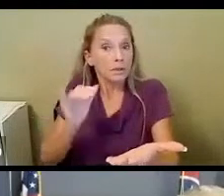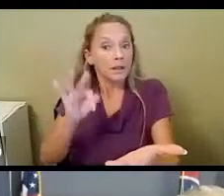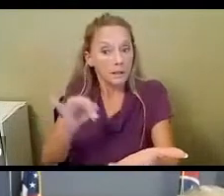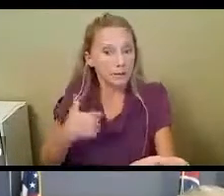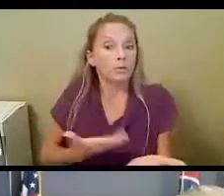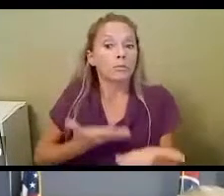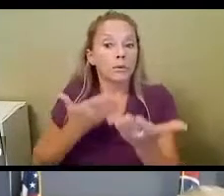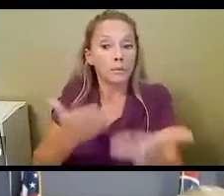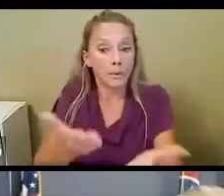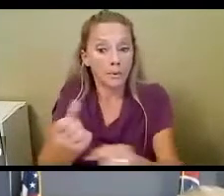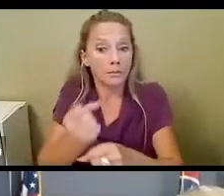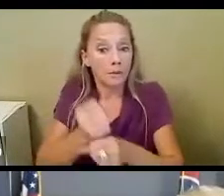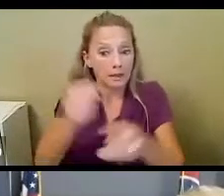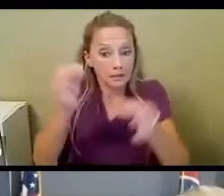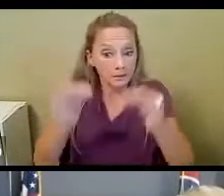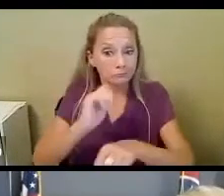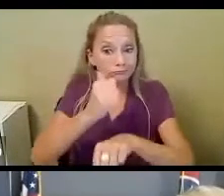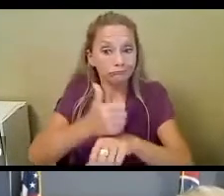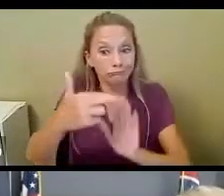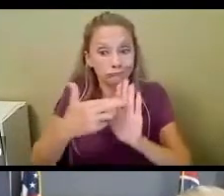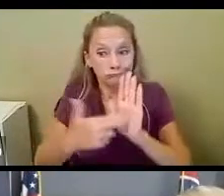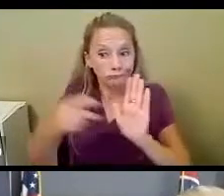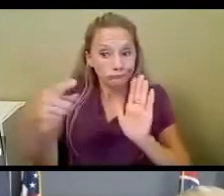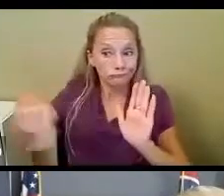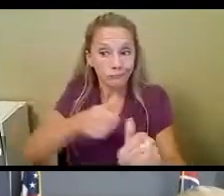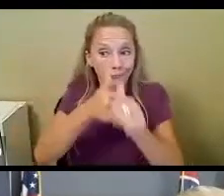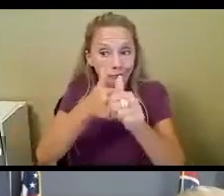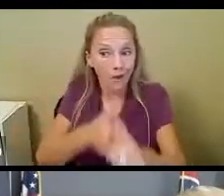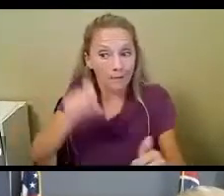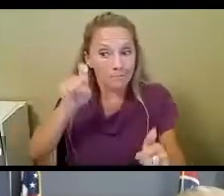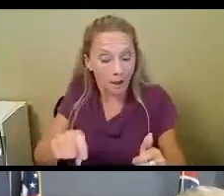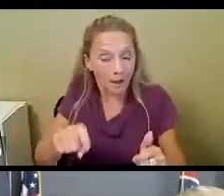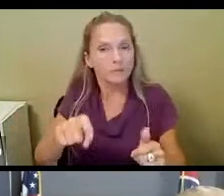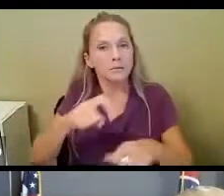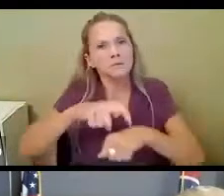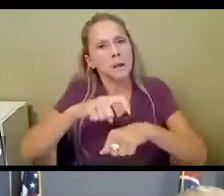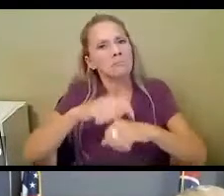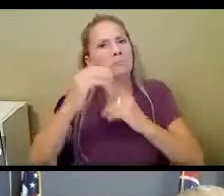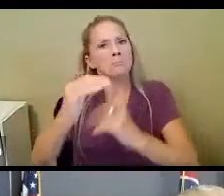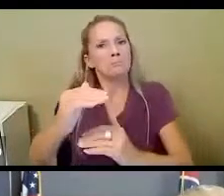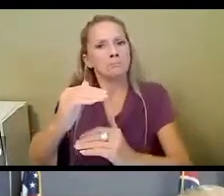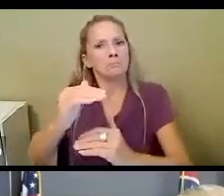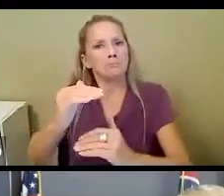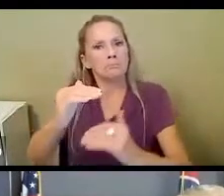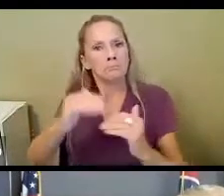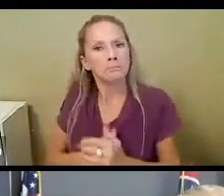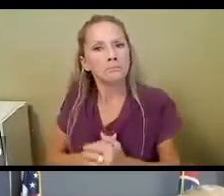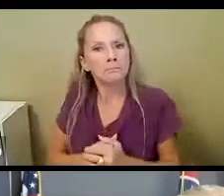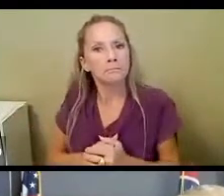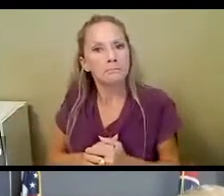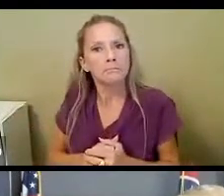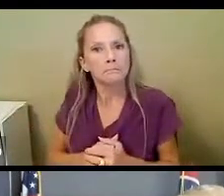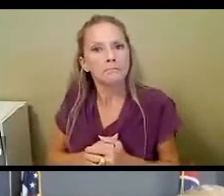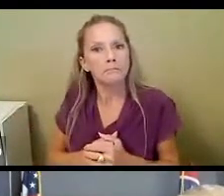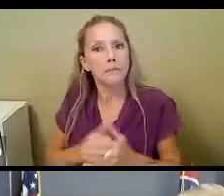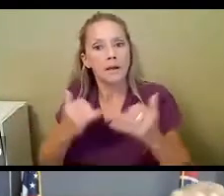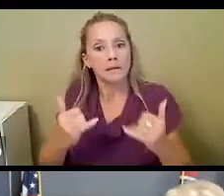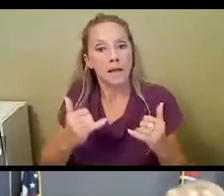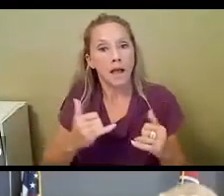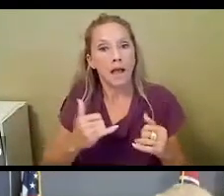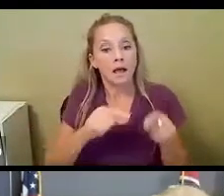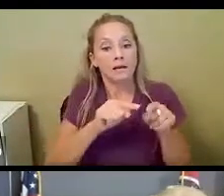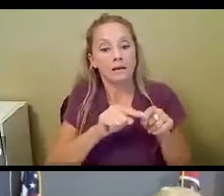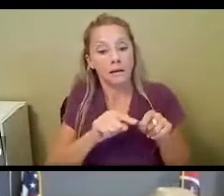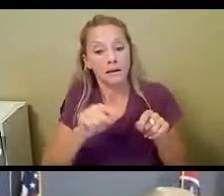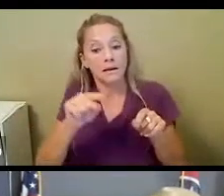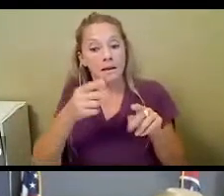of these proposals that are be coming up are one way for us to kind of deal with this upswing now instead